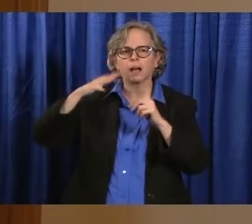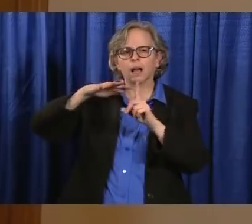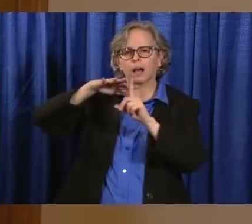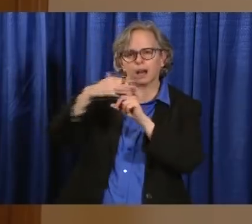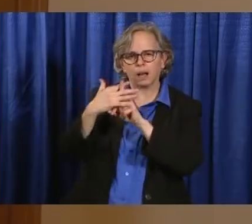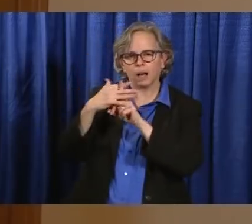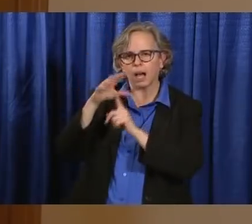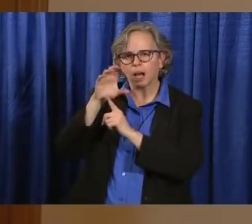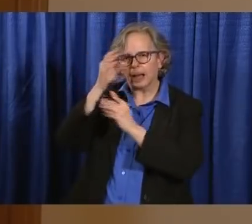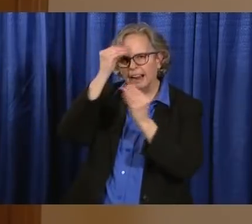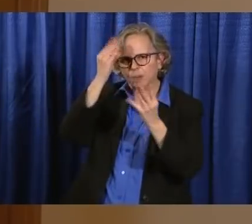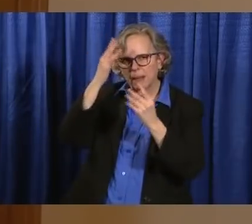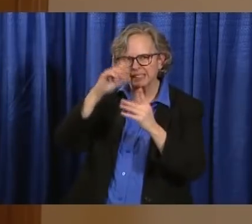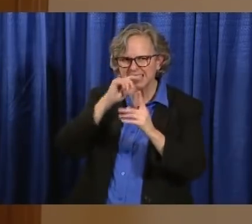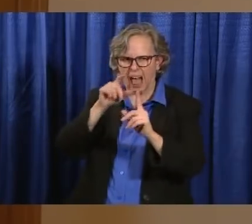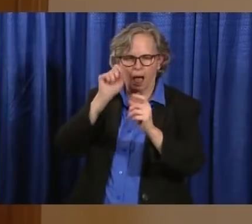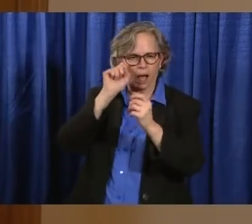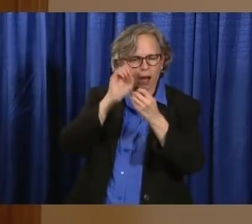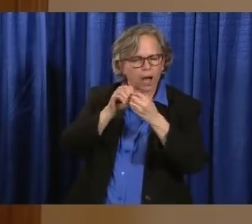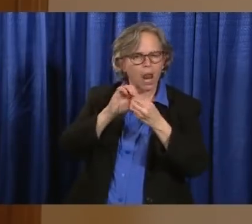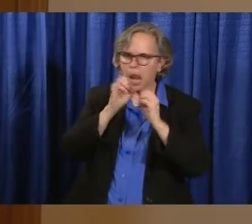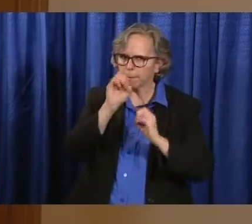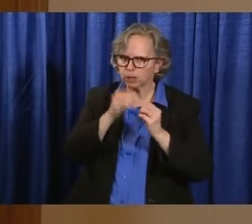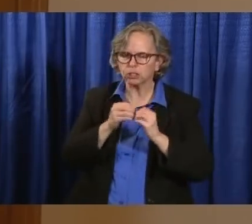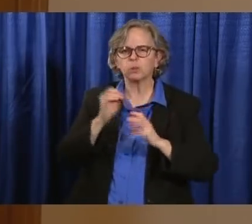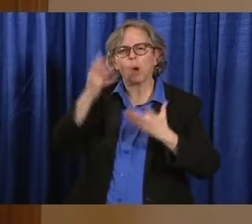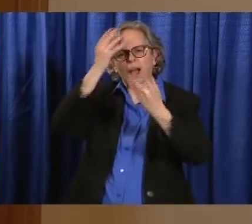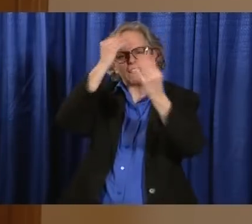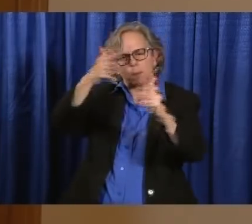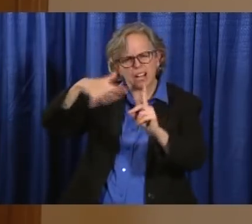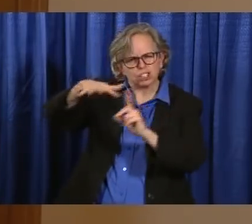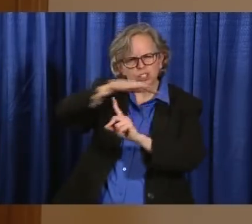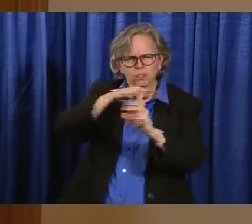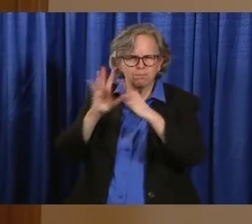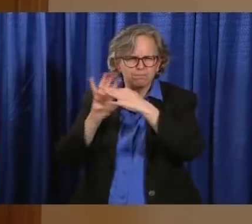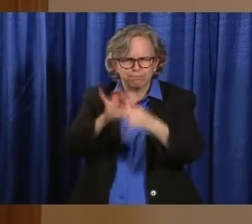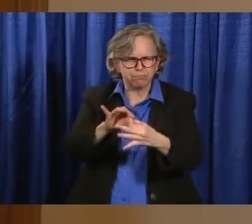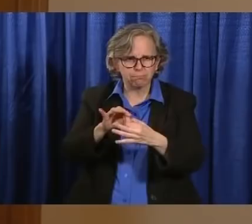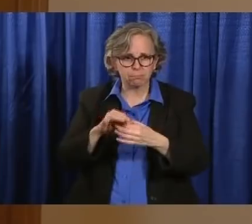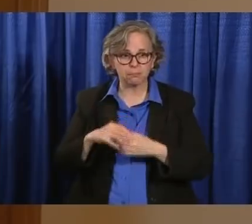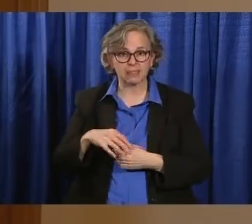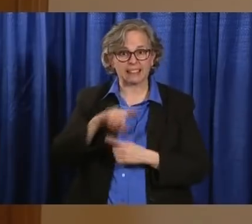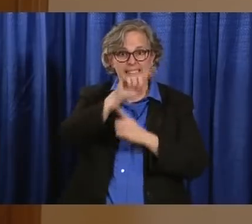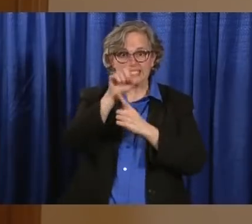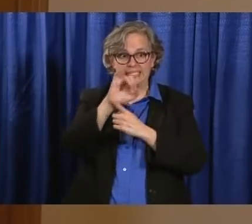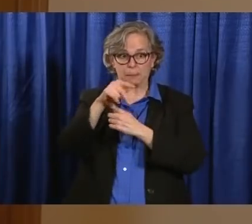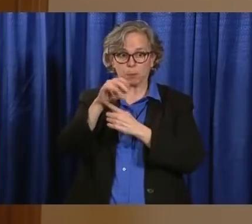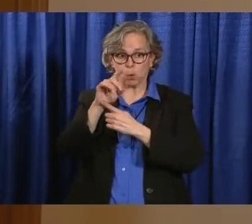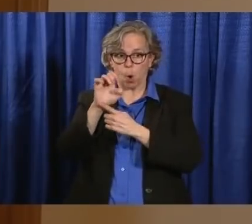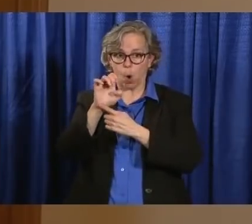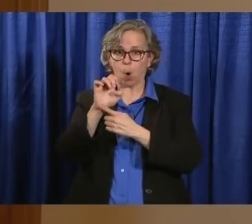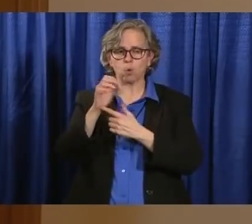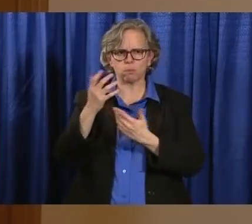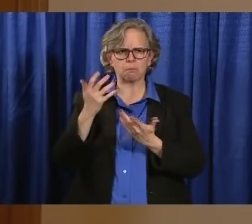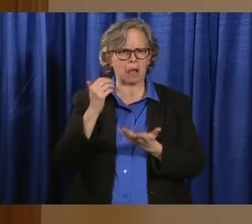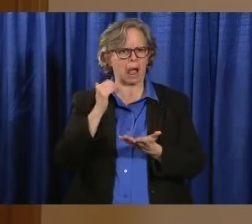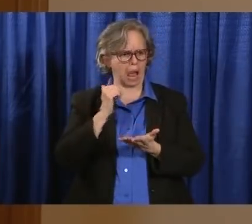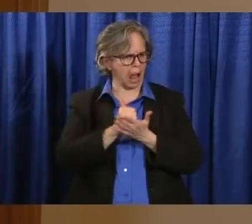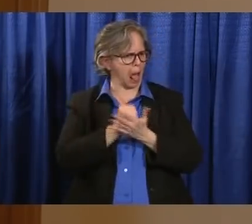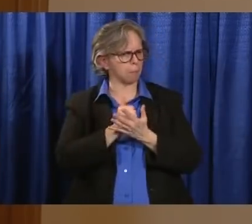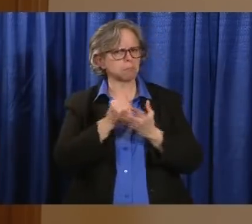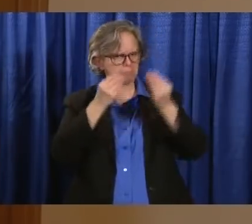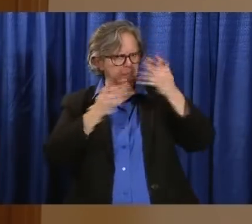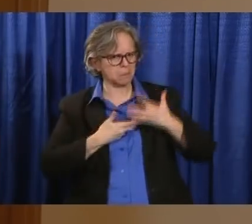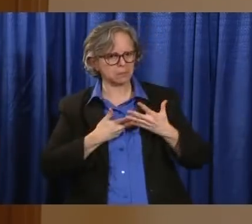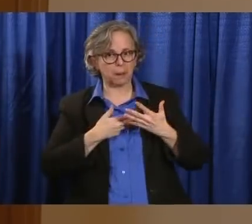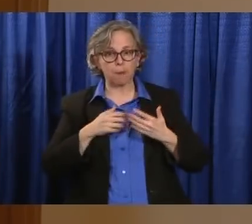as well, because zip code tells you some things, but it doesn't tell you everything. It can look like you have a hot spot,